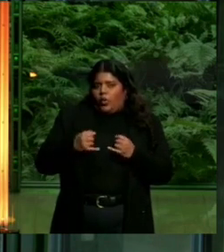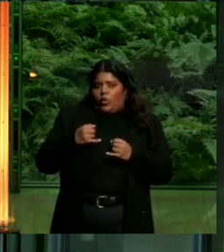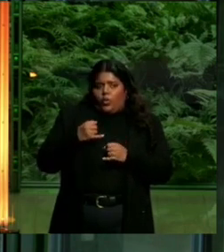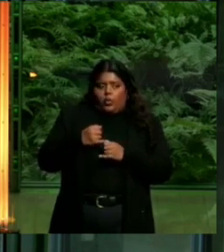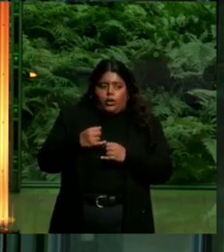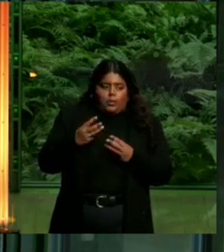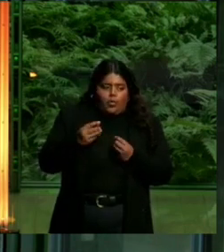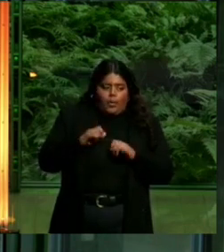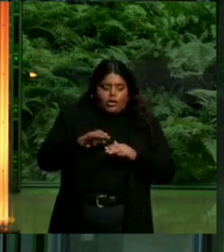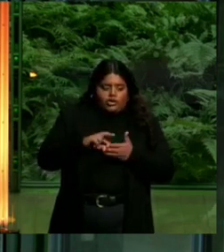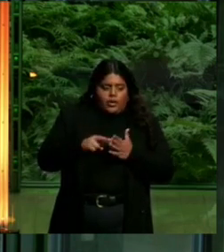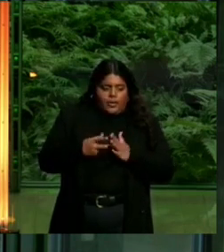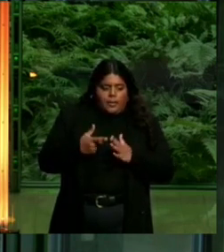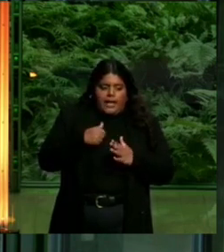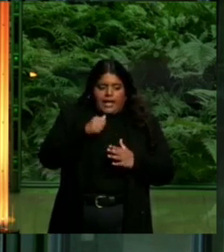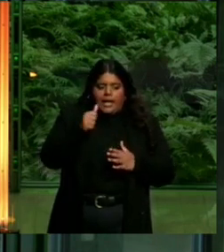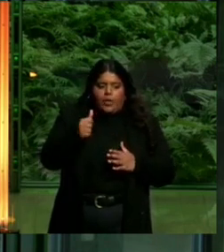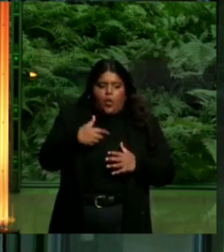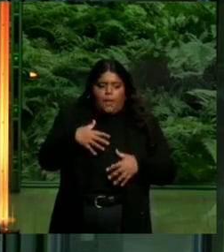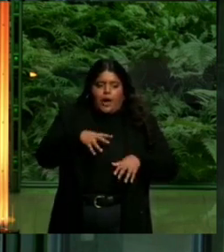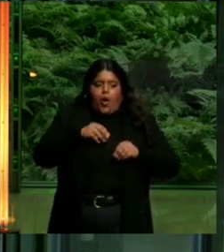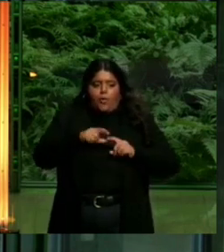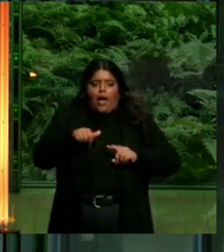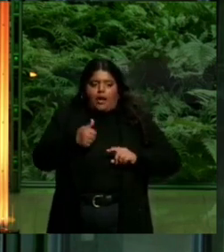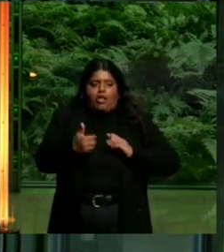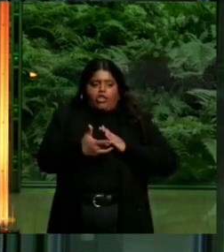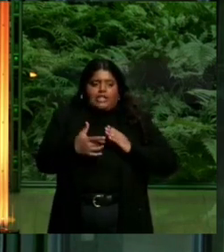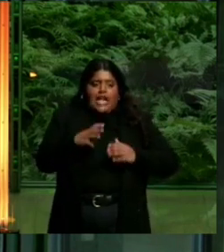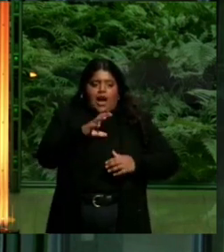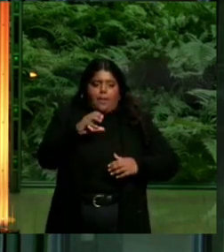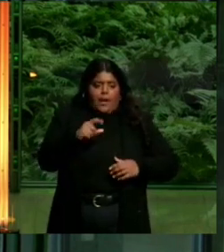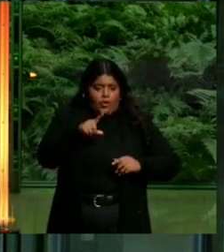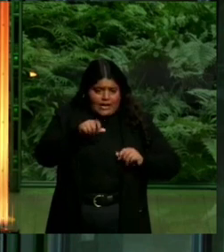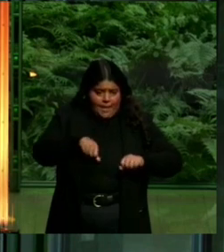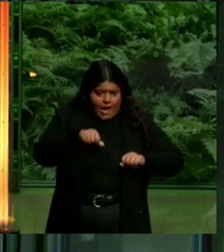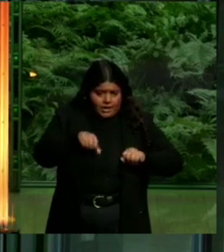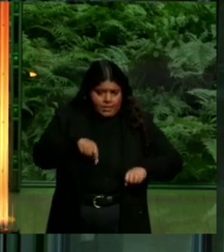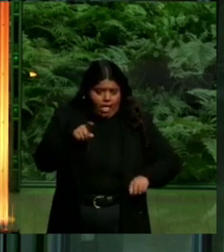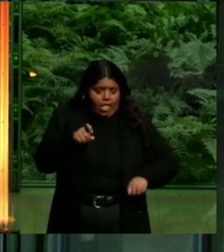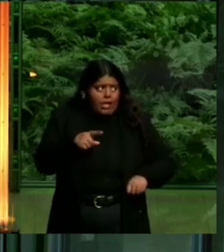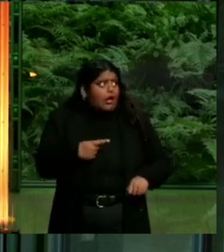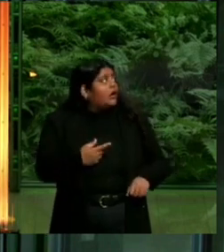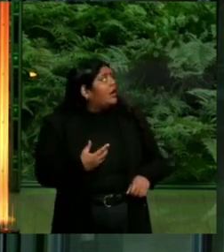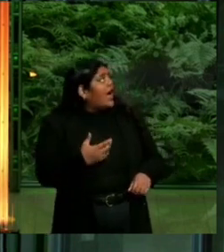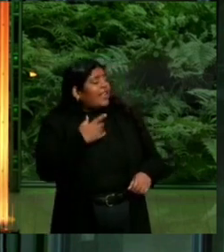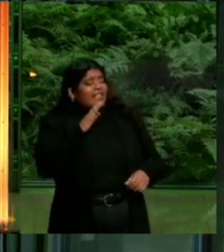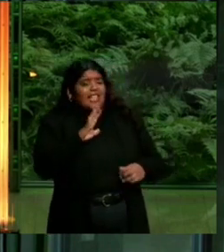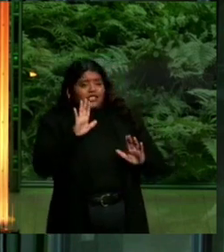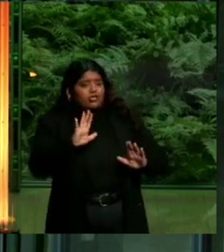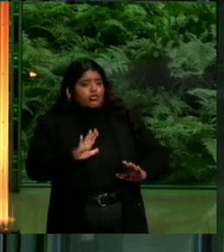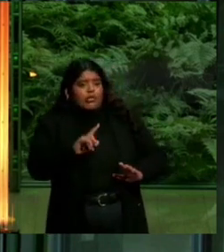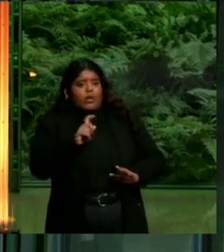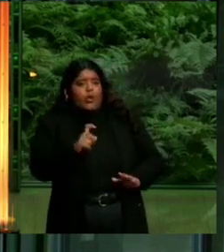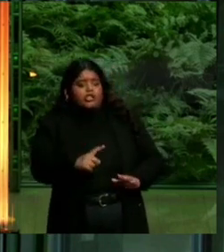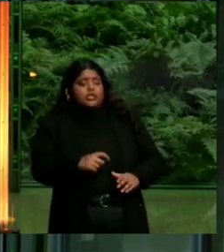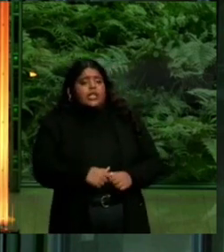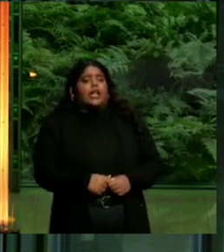worse, belonging to a tech company? Or is that even possible? Totally. I think it's a really valid question. And